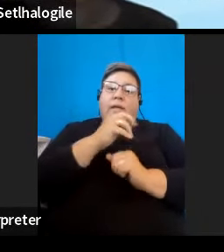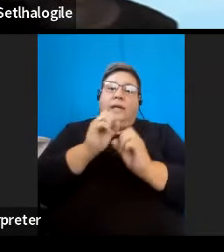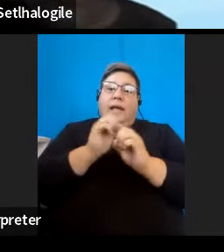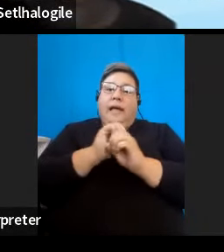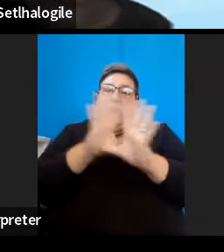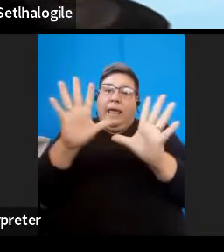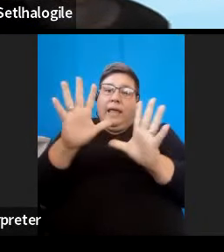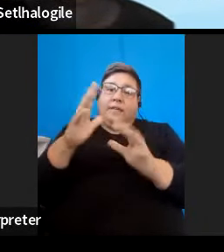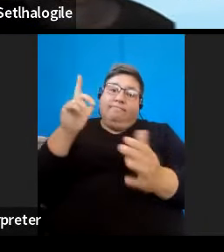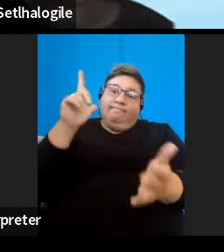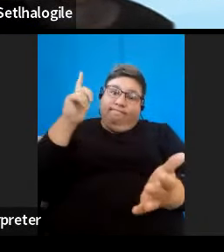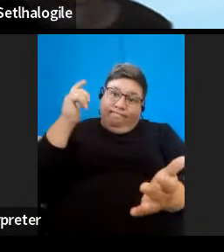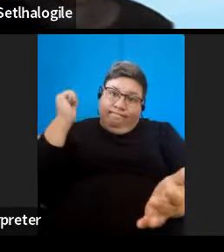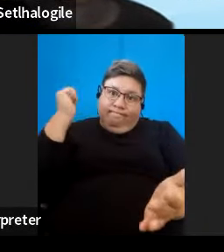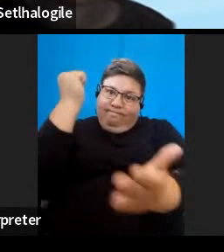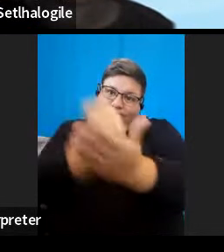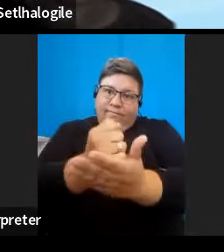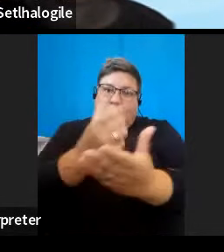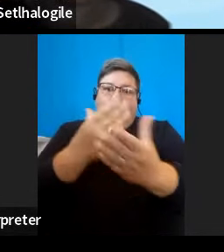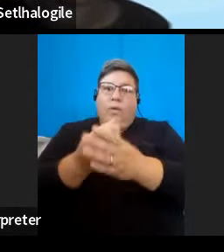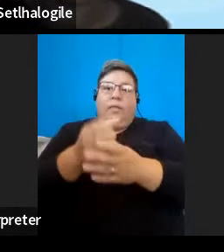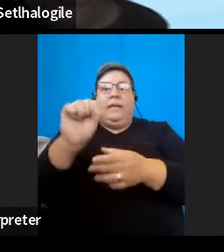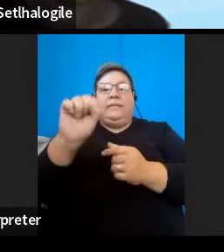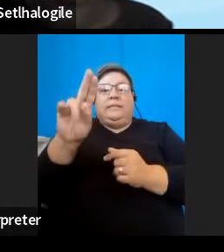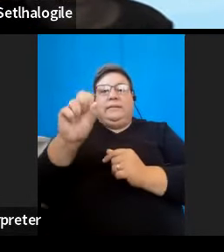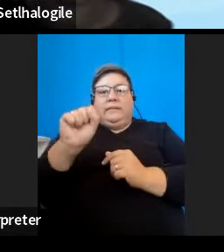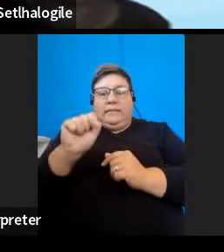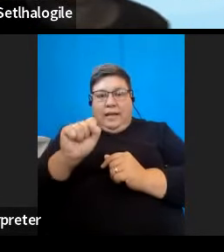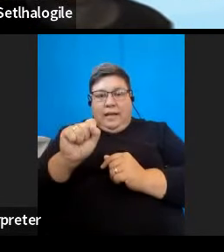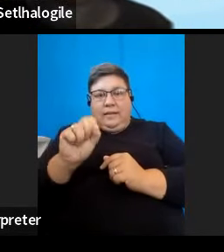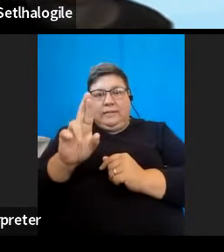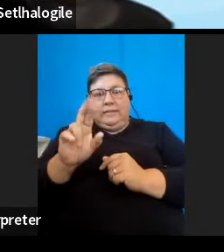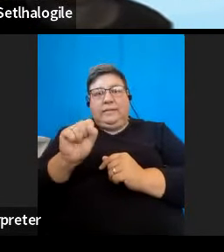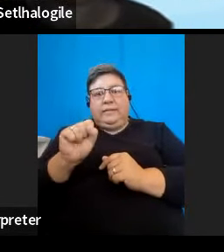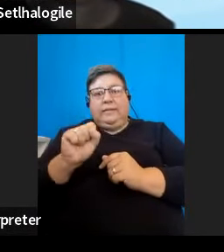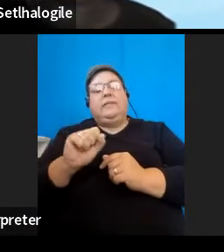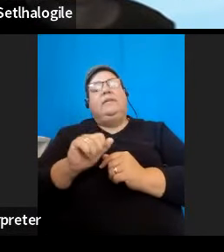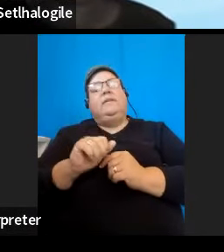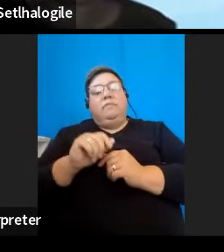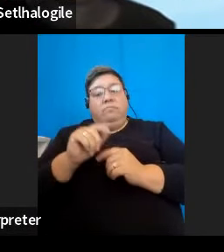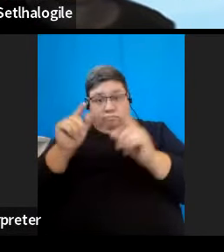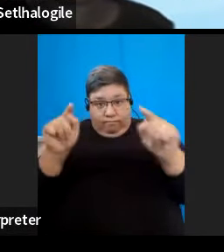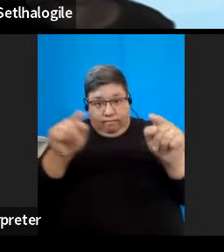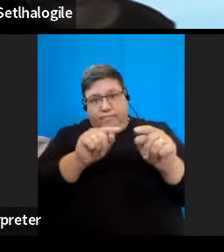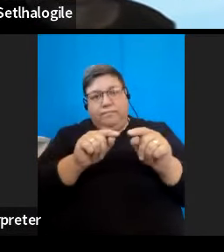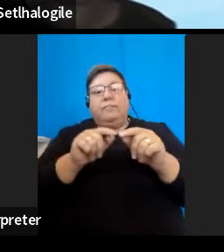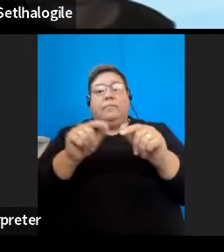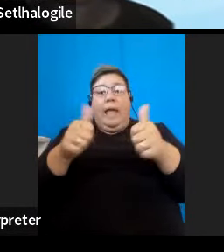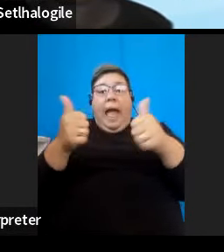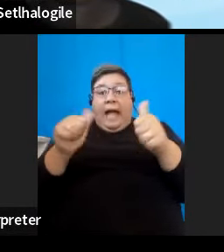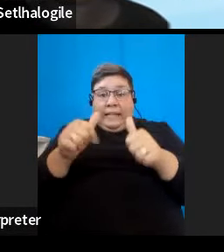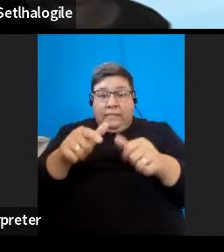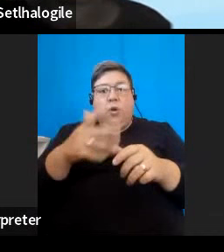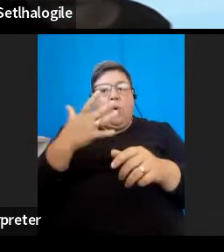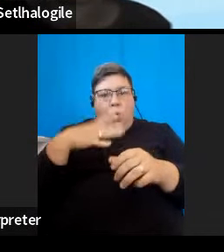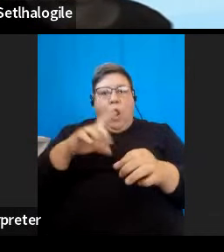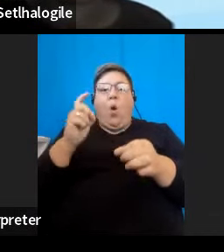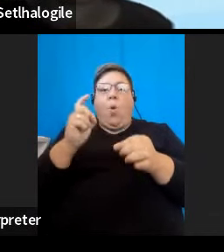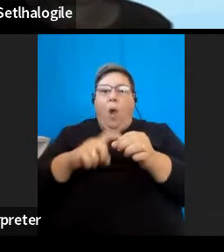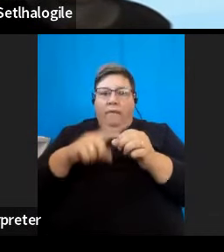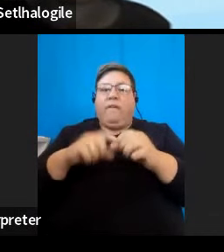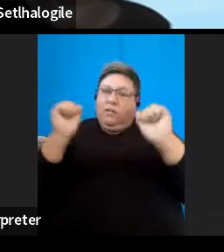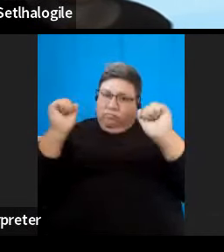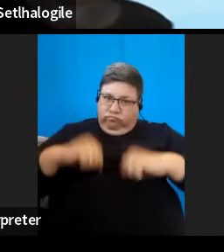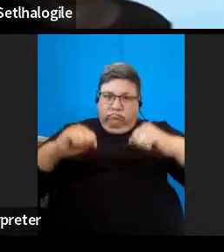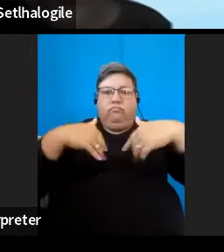lodge with SARS for the customs activities, whether it's deferment, those activities will qualify for the reduction